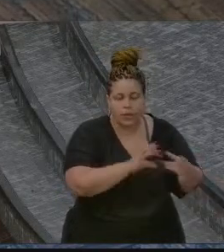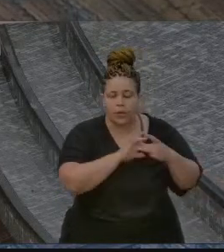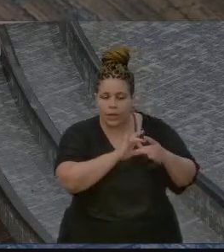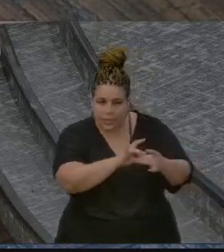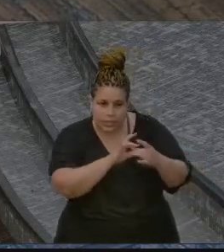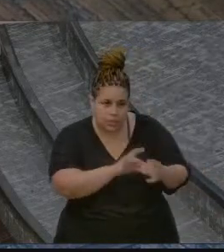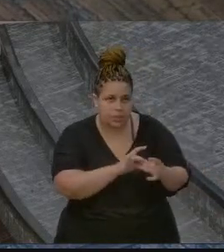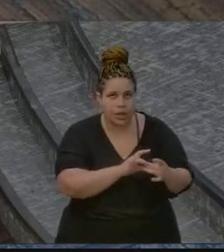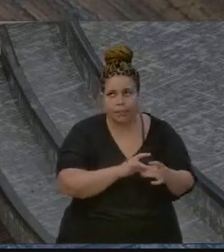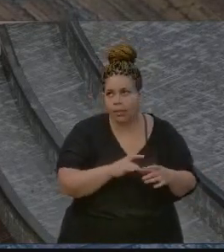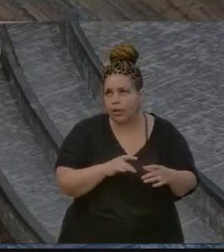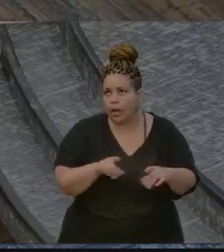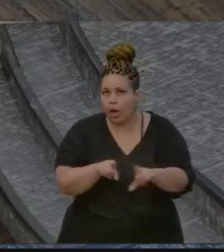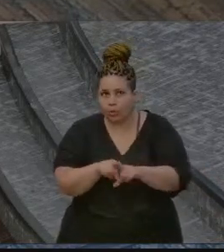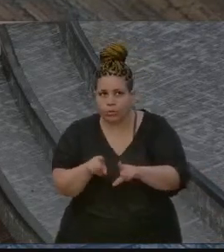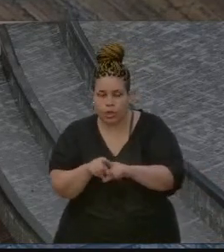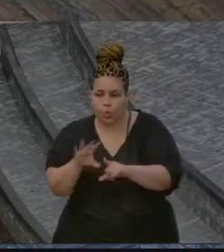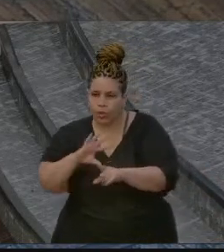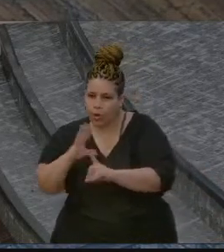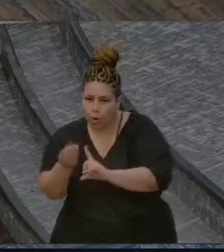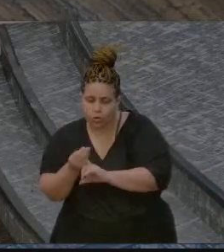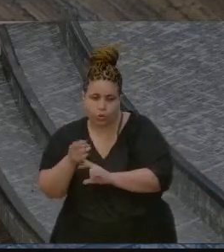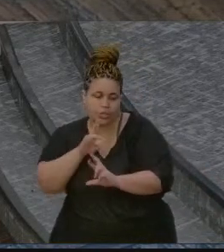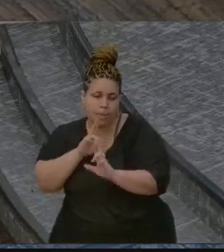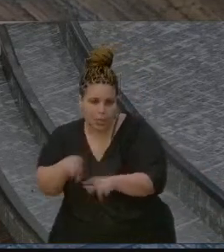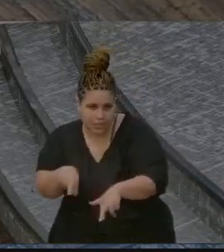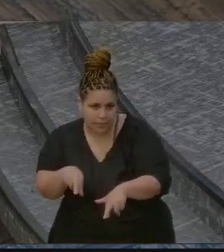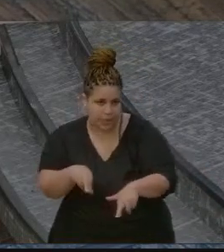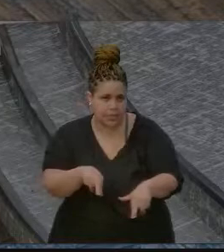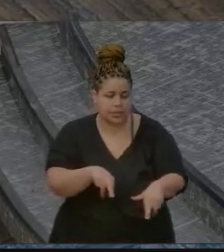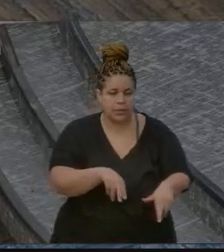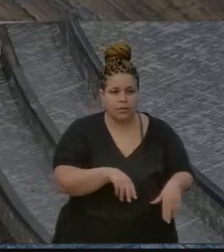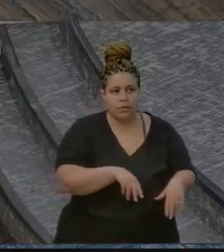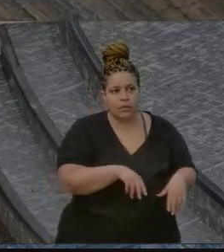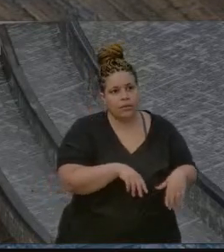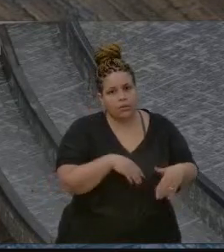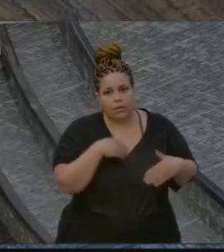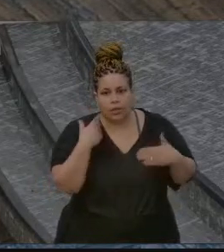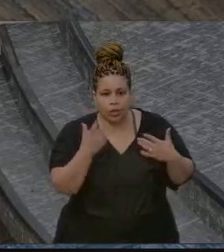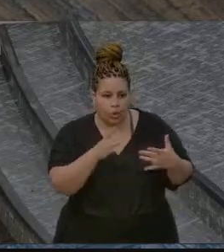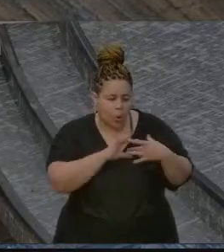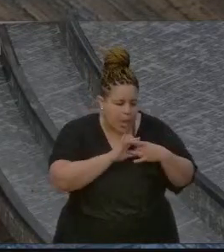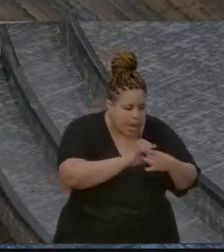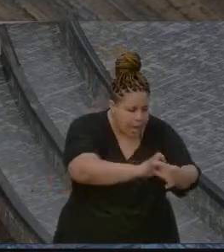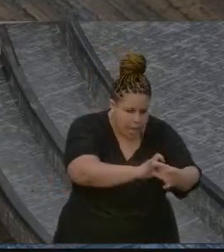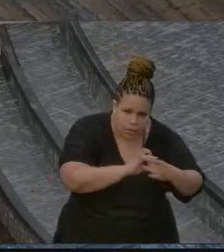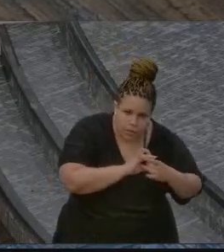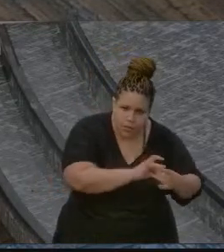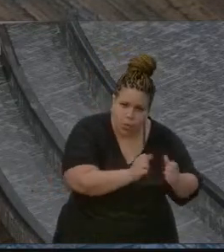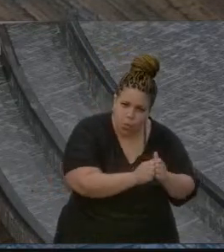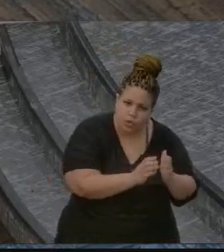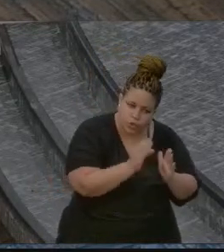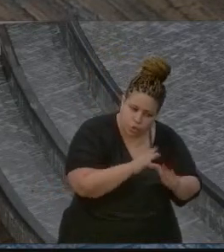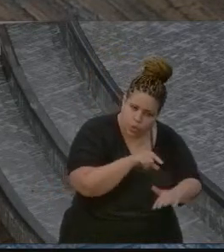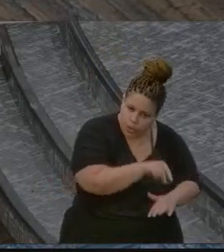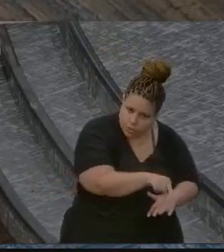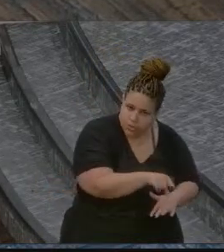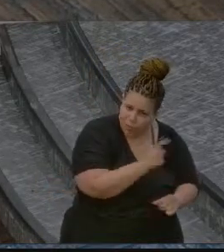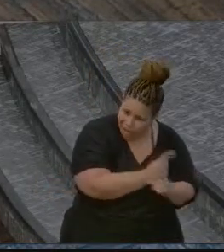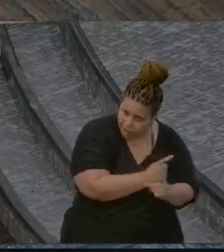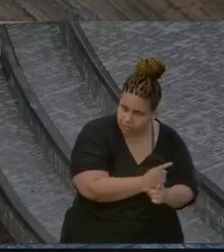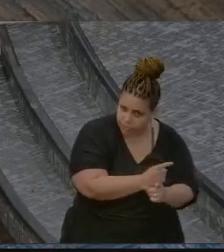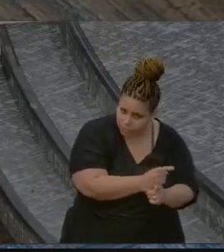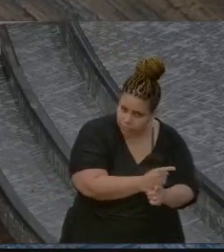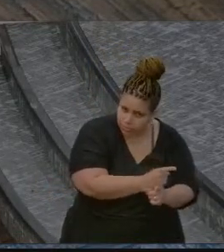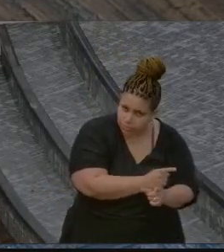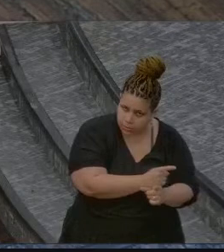cultural responsiveness, greater proficiency at being able to connect with students, right? So I think